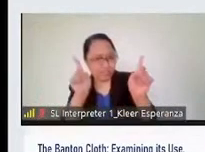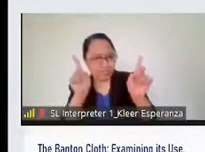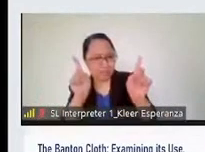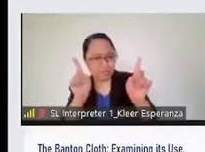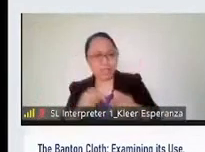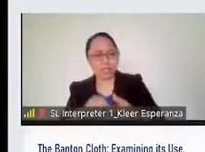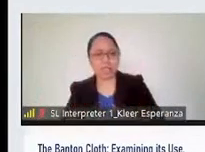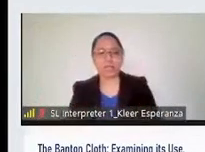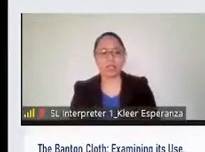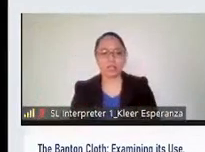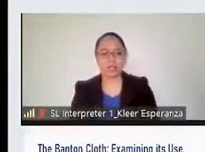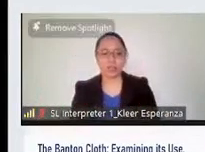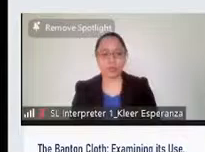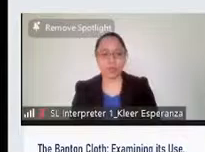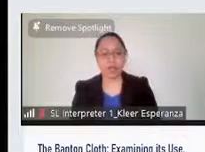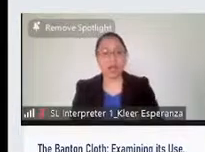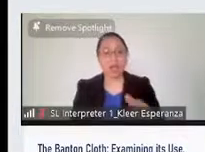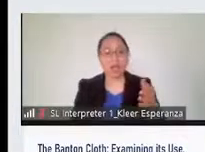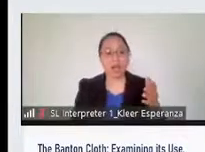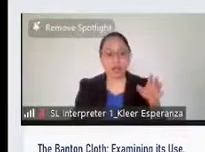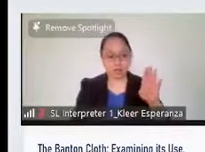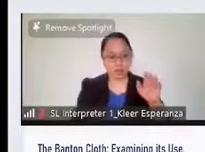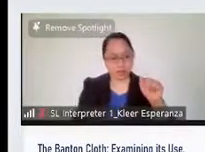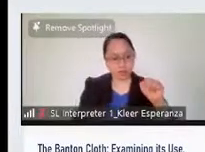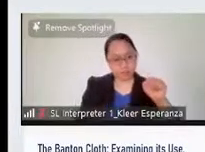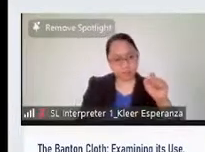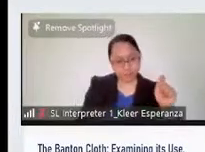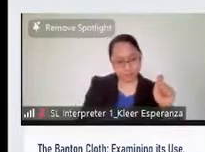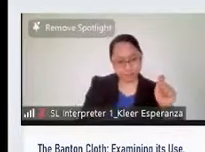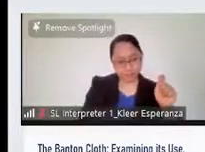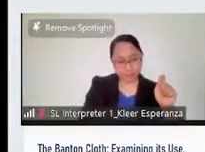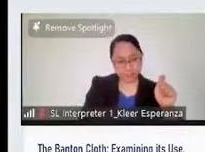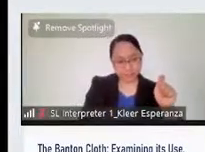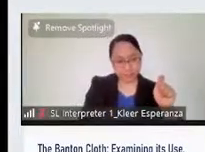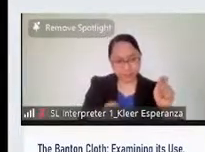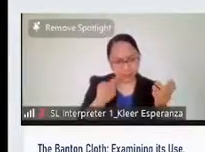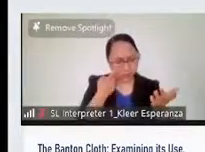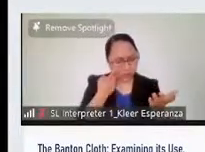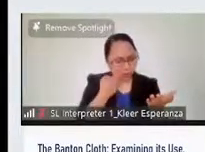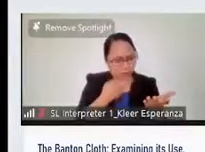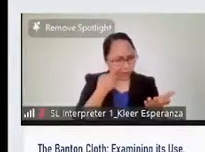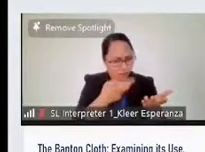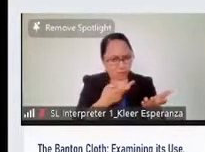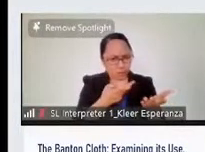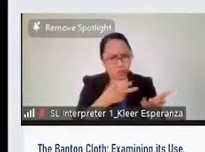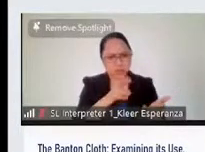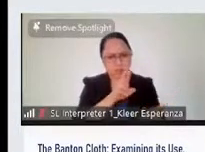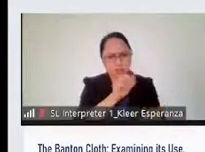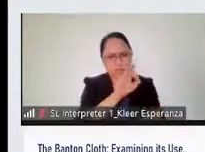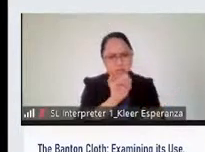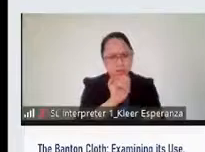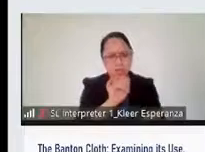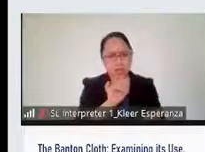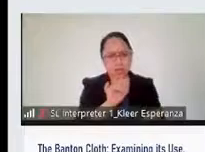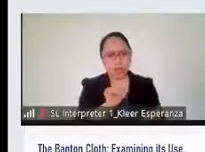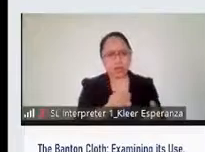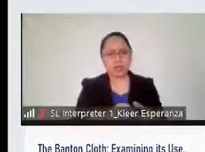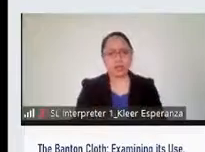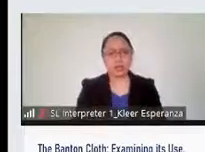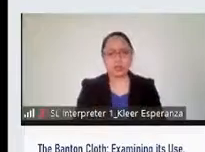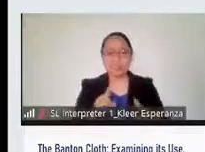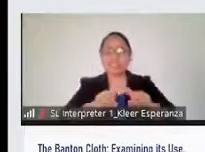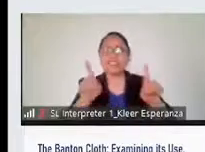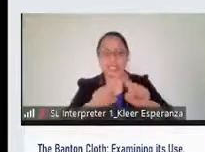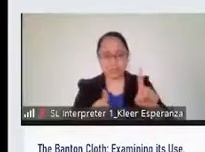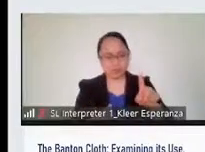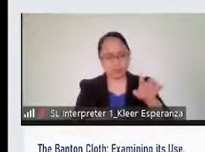The bast fibers were also spun and tightly twisted, similar to the cotton blanket of the Ifugao. Fragments A and B are somewhat